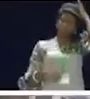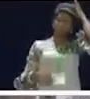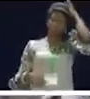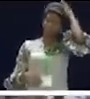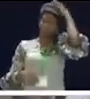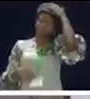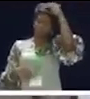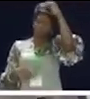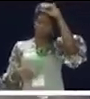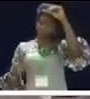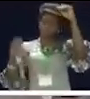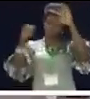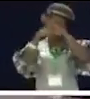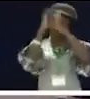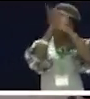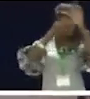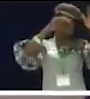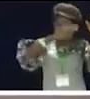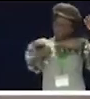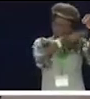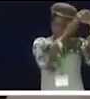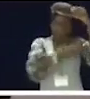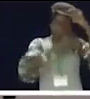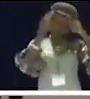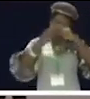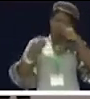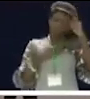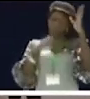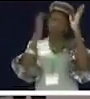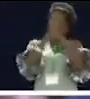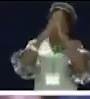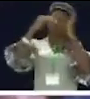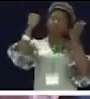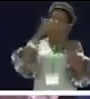In Jesus' mighty name, we have prayed.